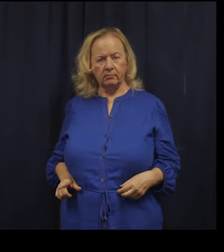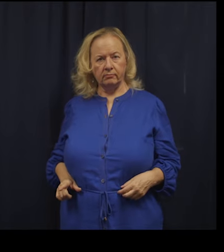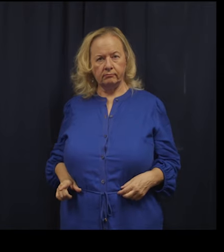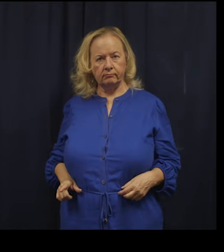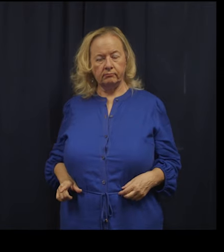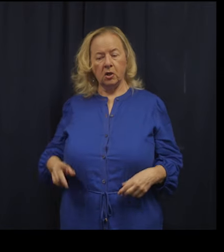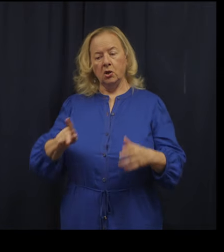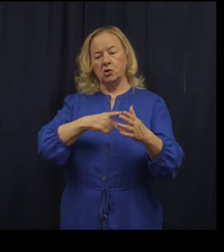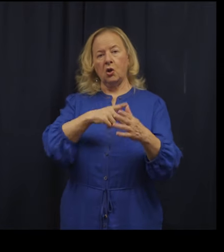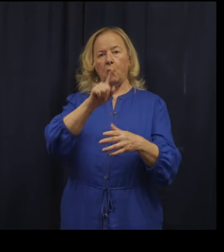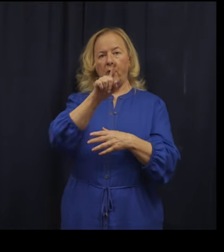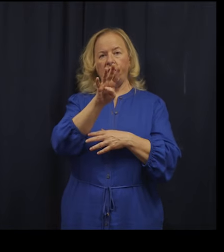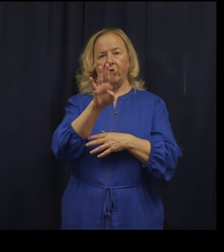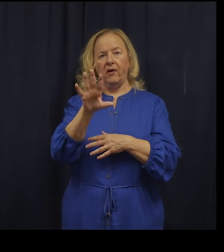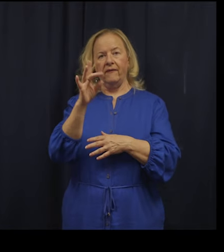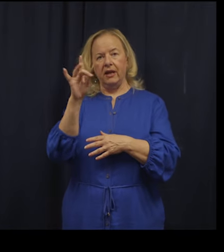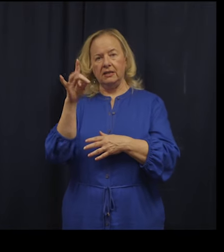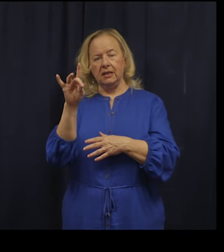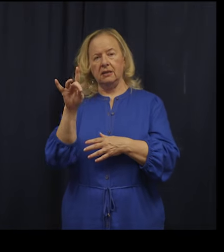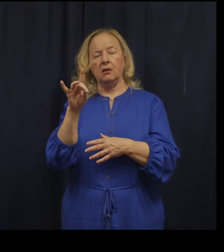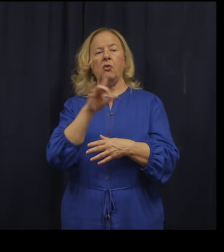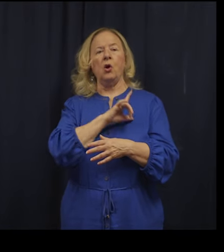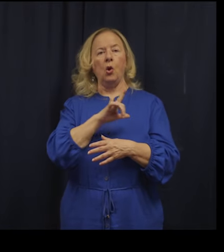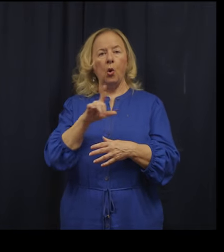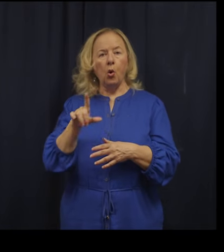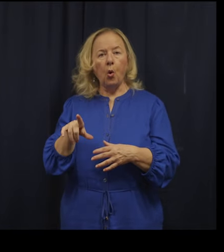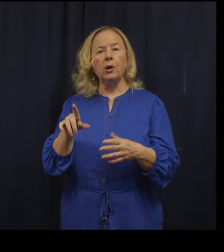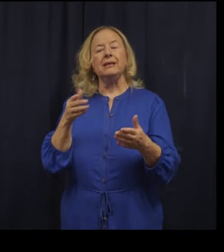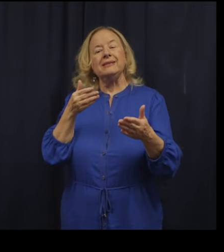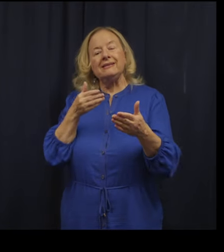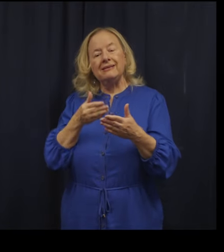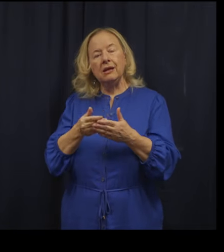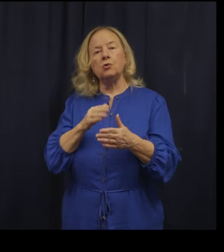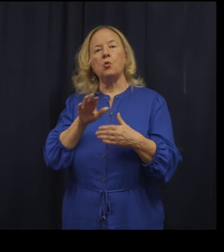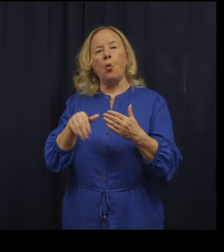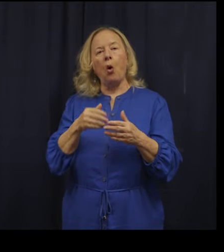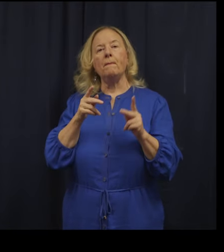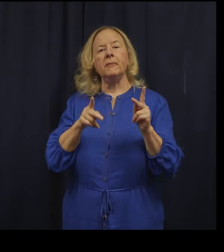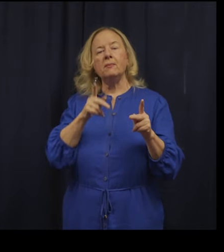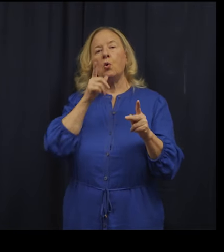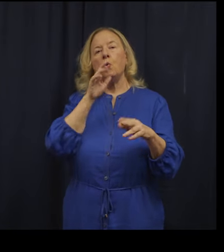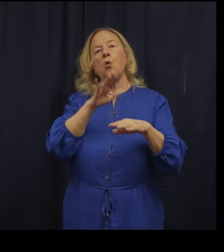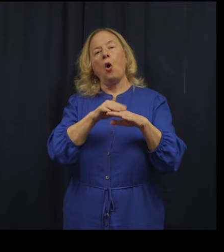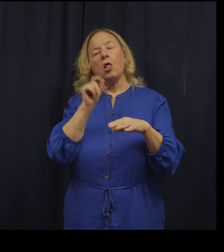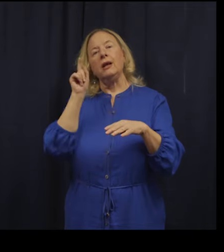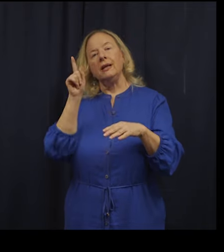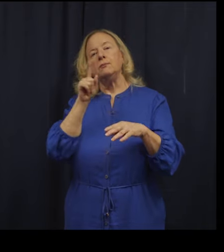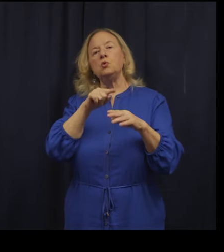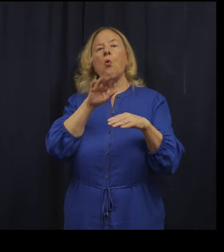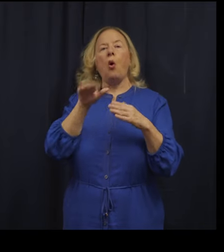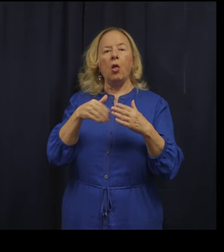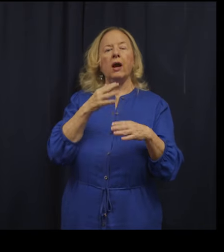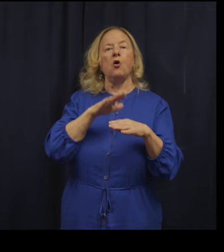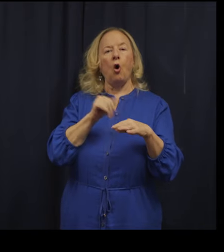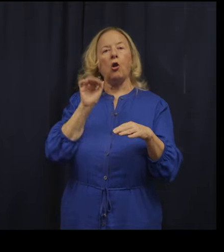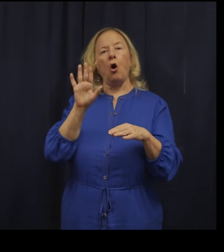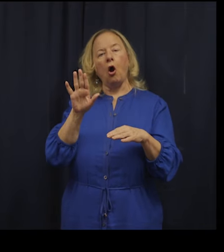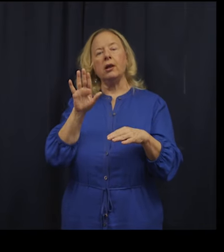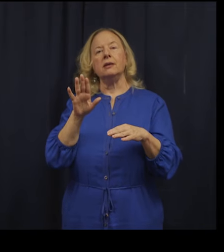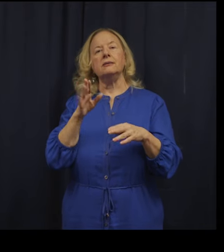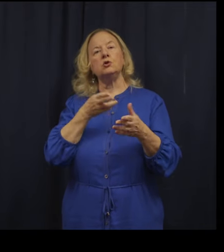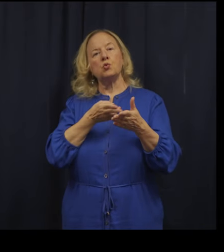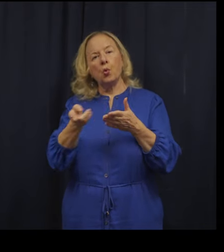Lord. Psalm 145:18, the Lord is near to all them that call upon him, to all that call upon him